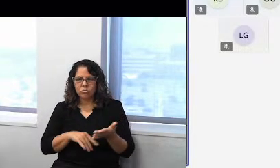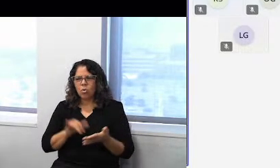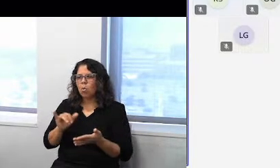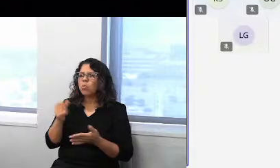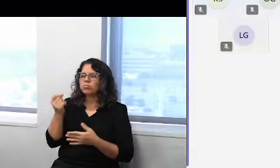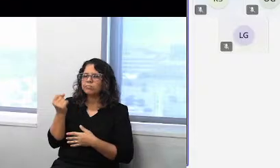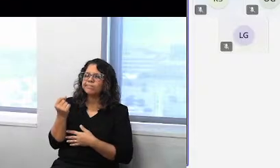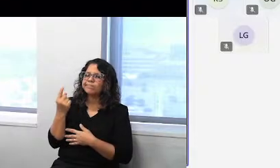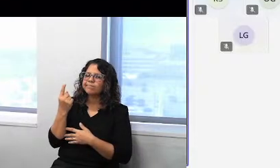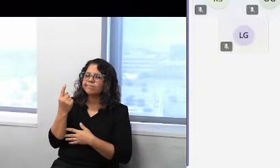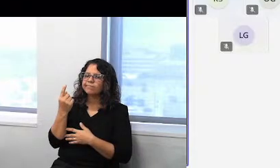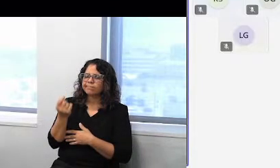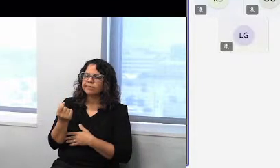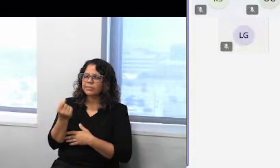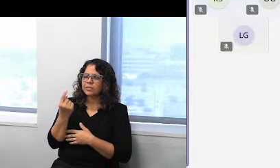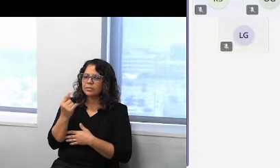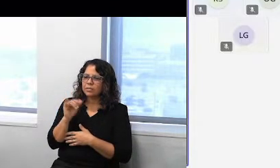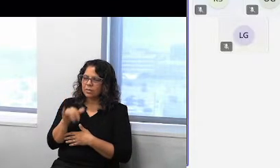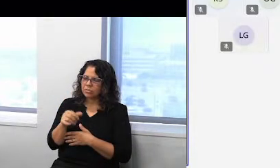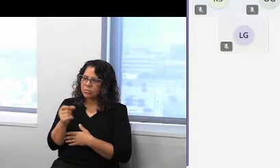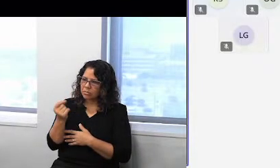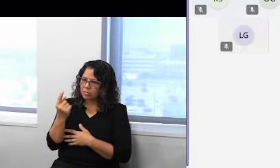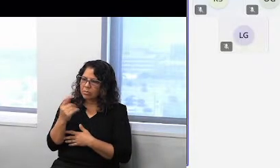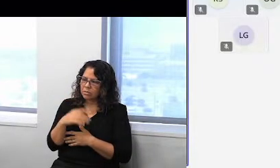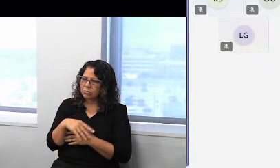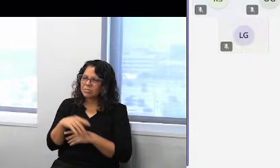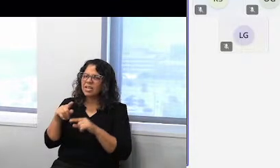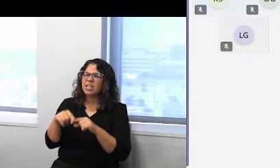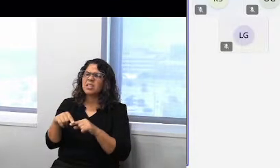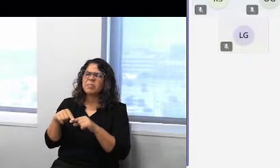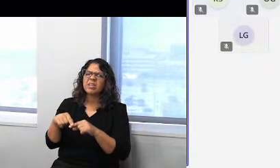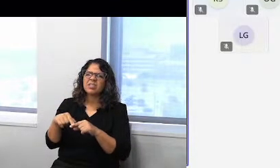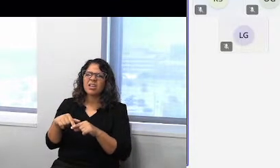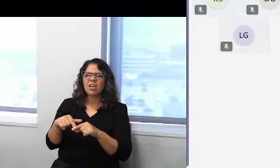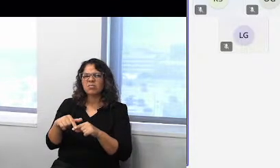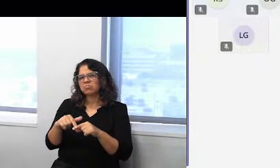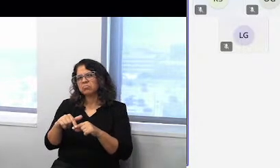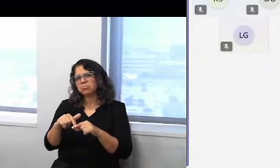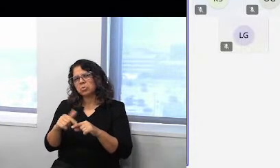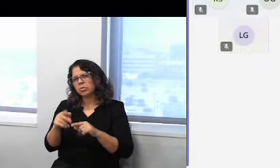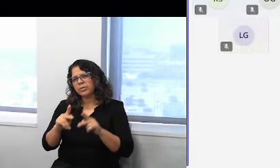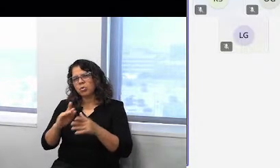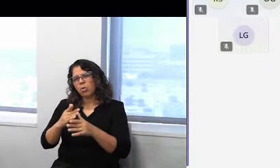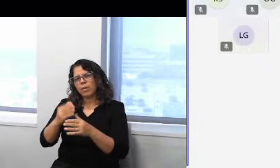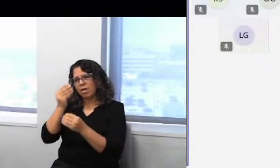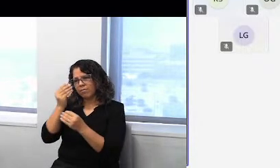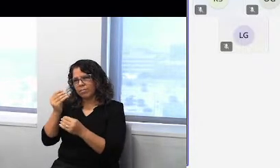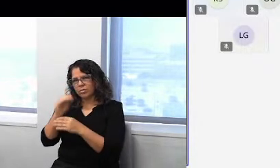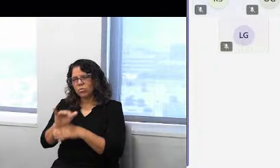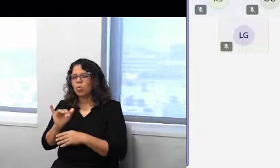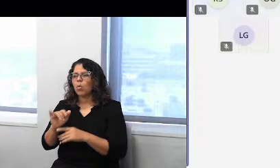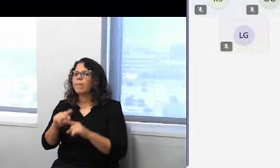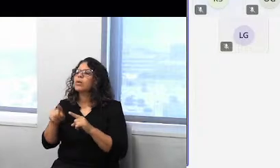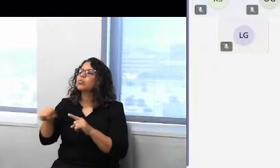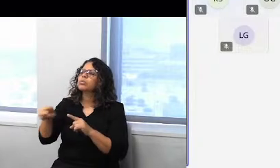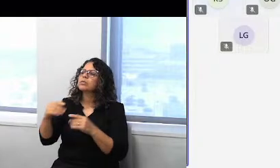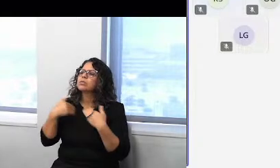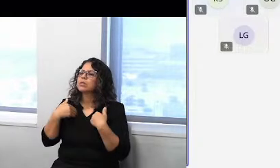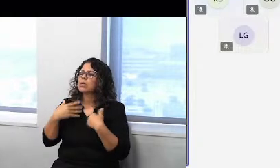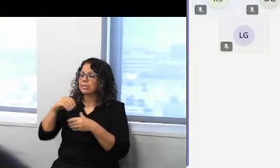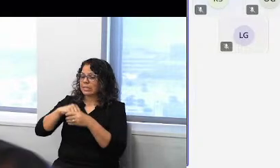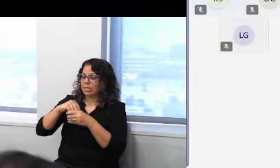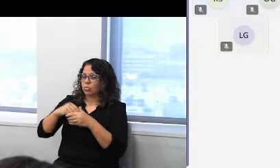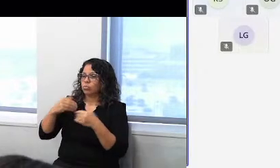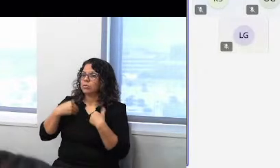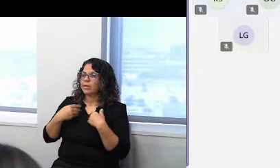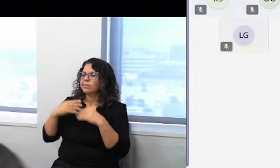outside information. I'm really just zeroing in on, you said you have an expectation internally of when you would be doing this. And so I'm just asking you,